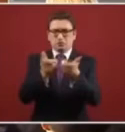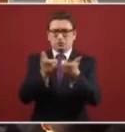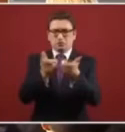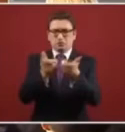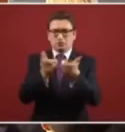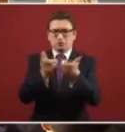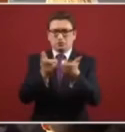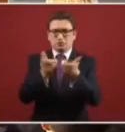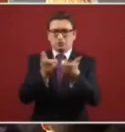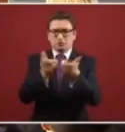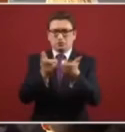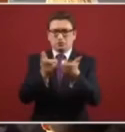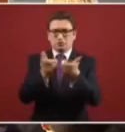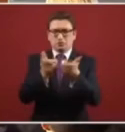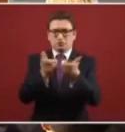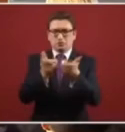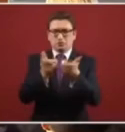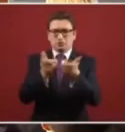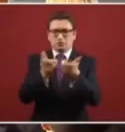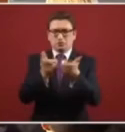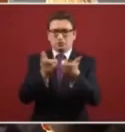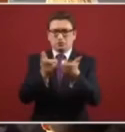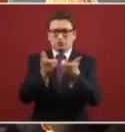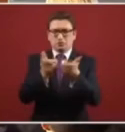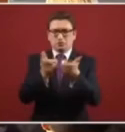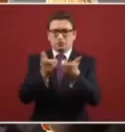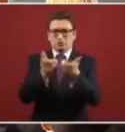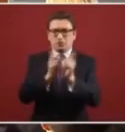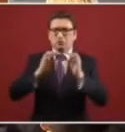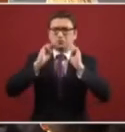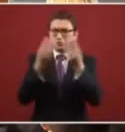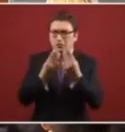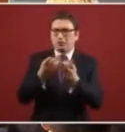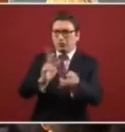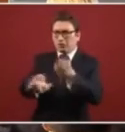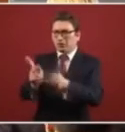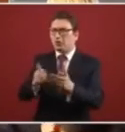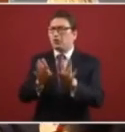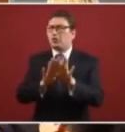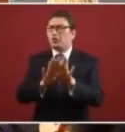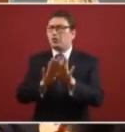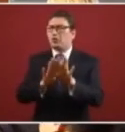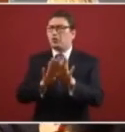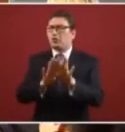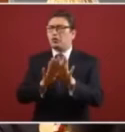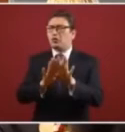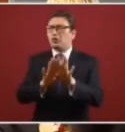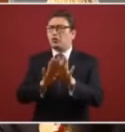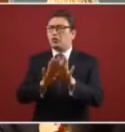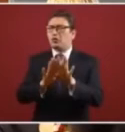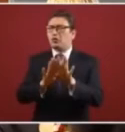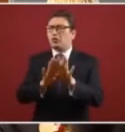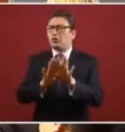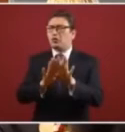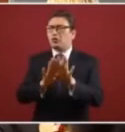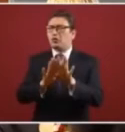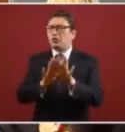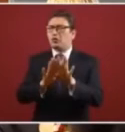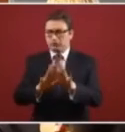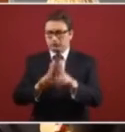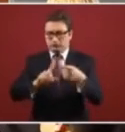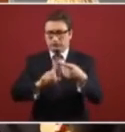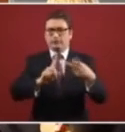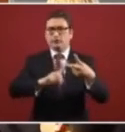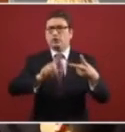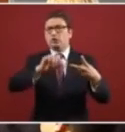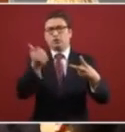start doing right, to lower the indexes of crime? Esa es una pregunta. And that was one of his questions.